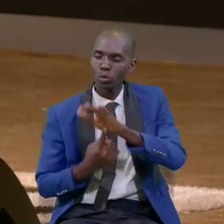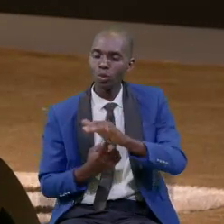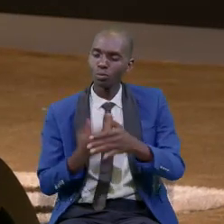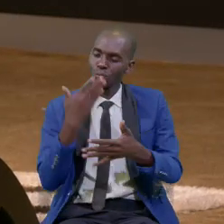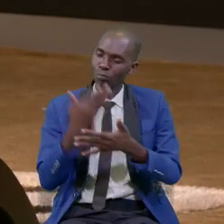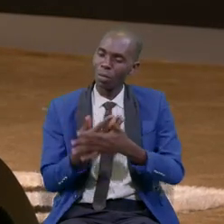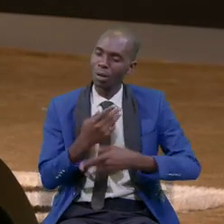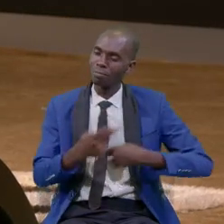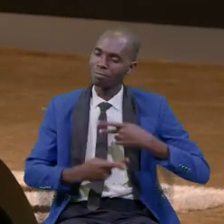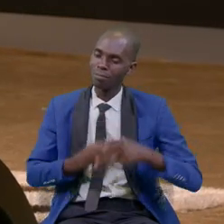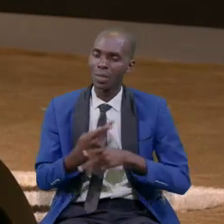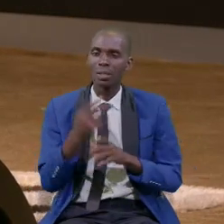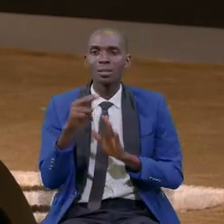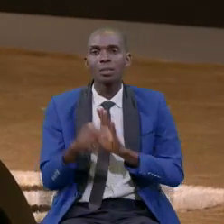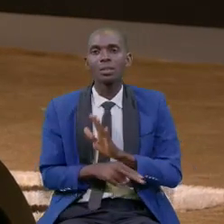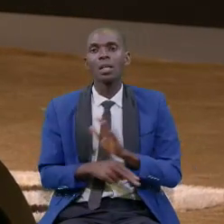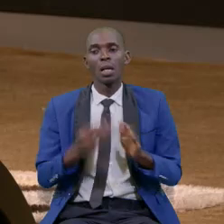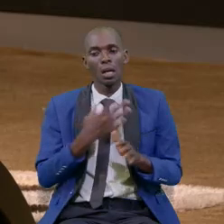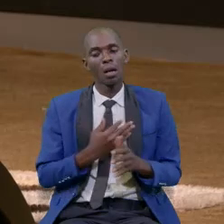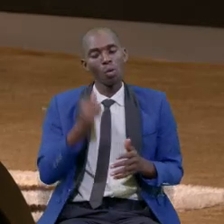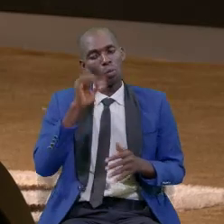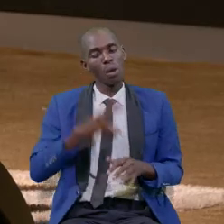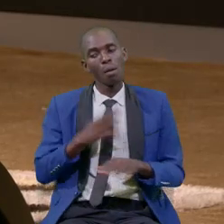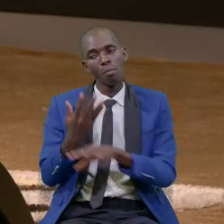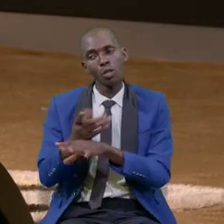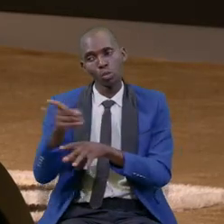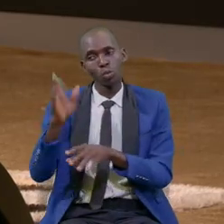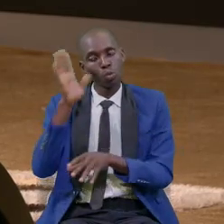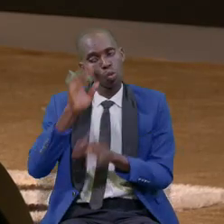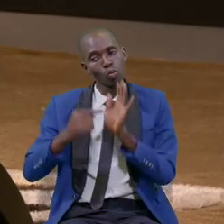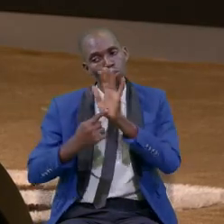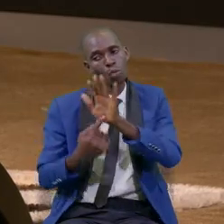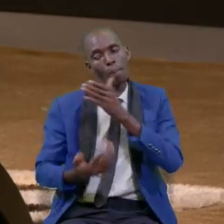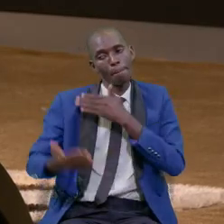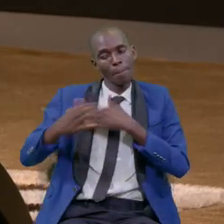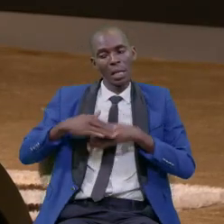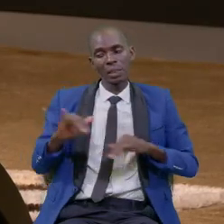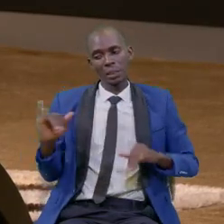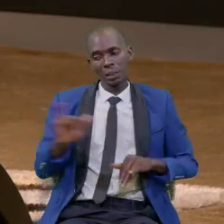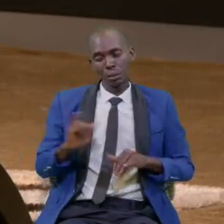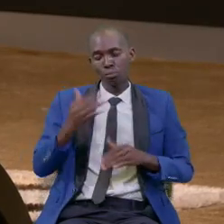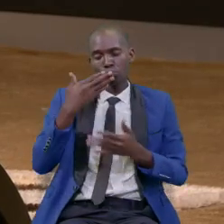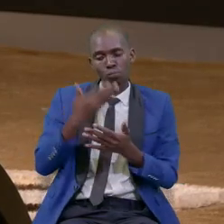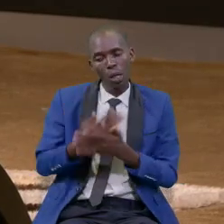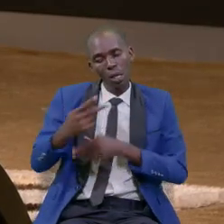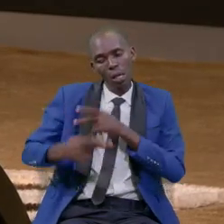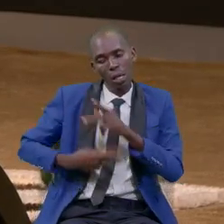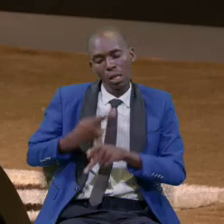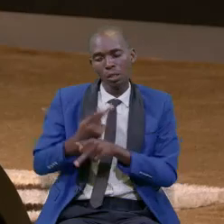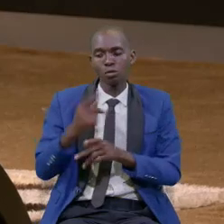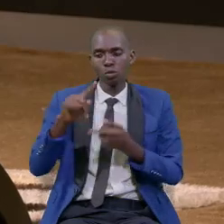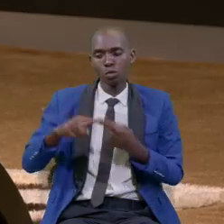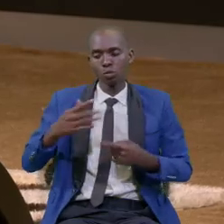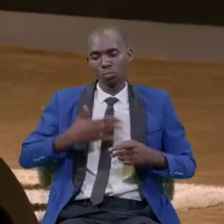kindness unto my father's house and give me a true token. Give